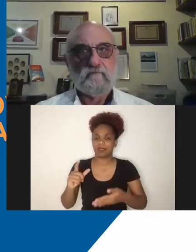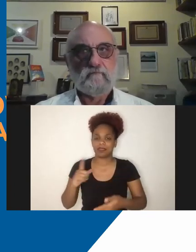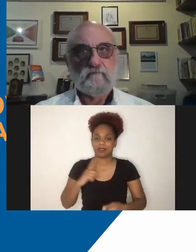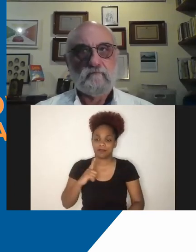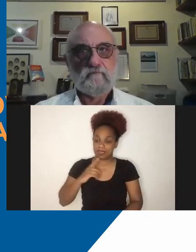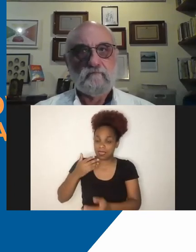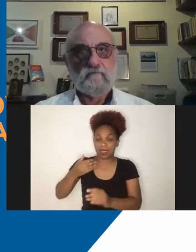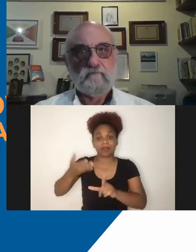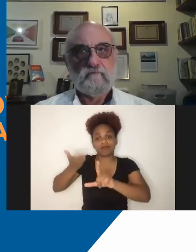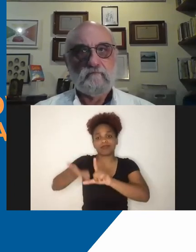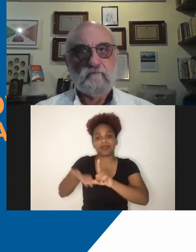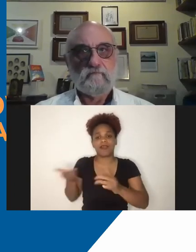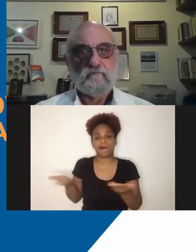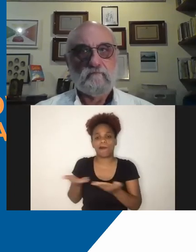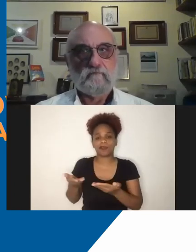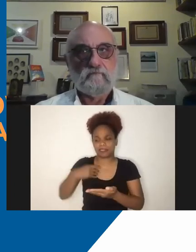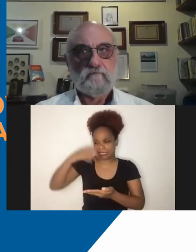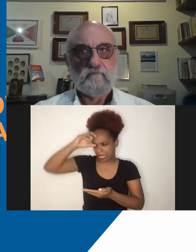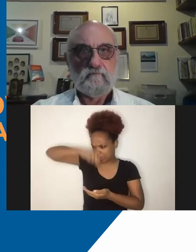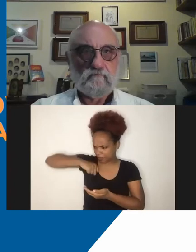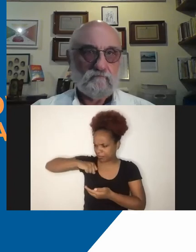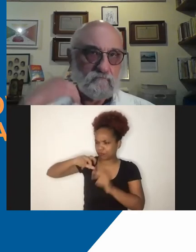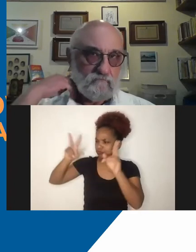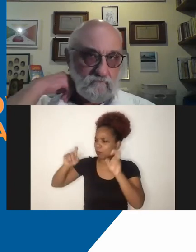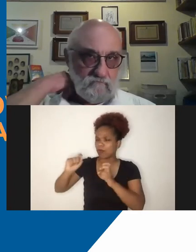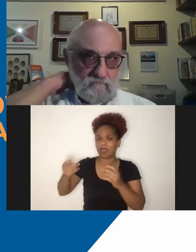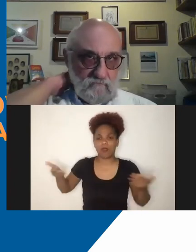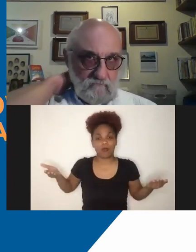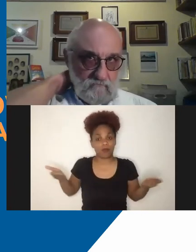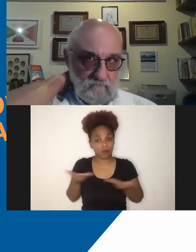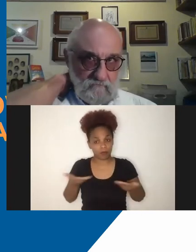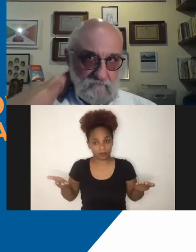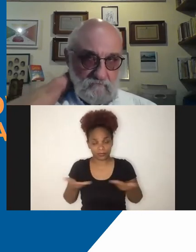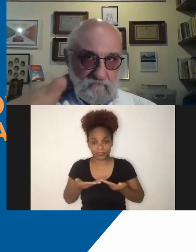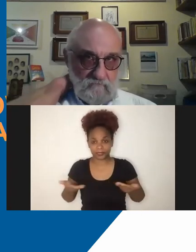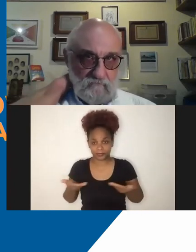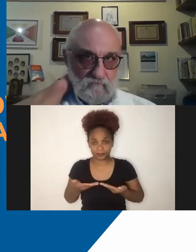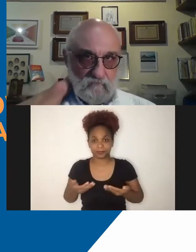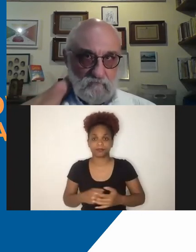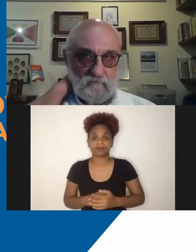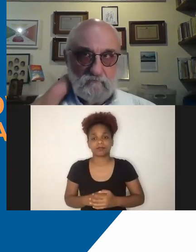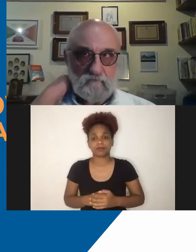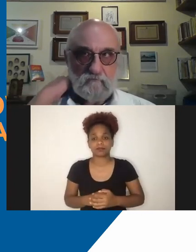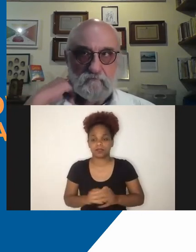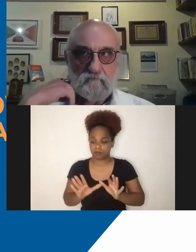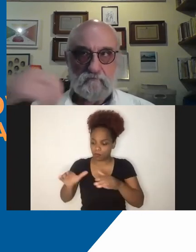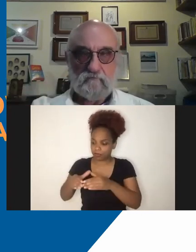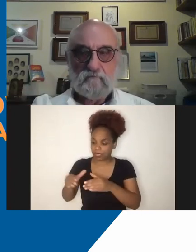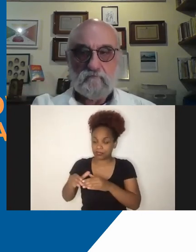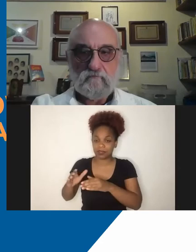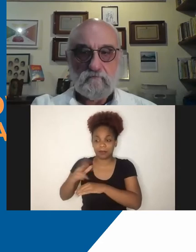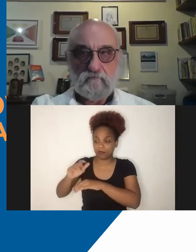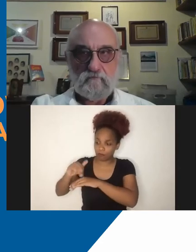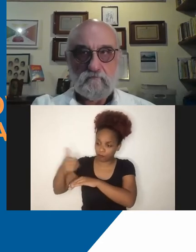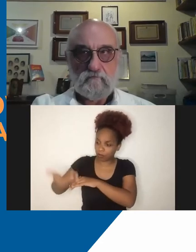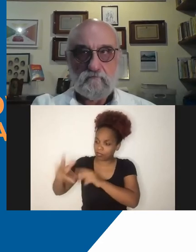today in the international community about education and the impact of the pandemic,